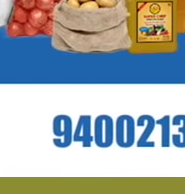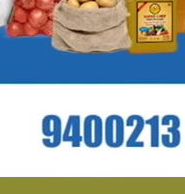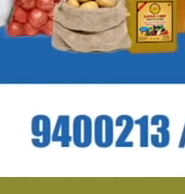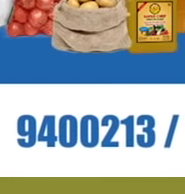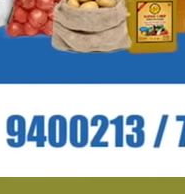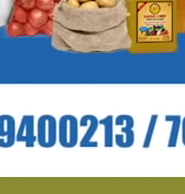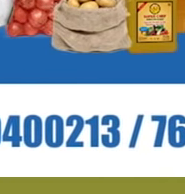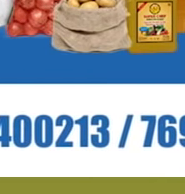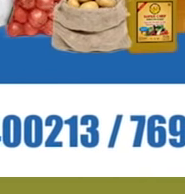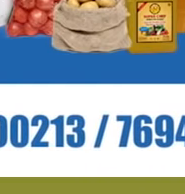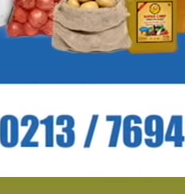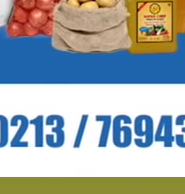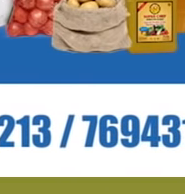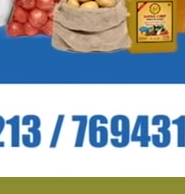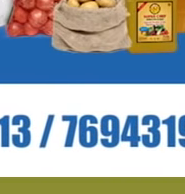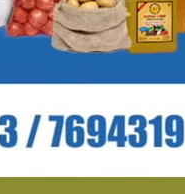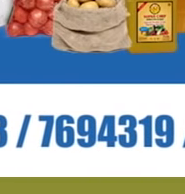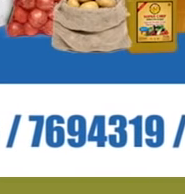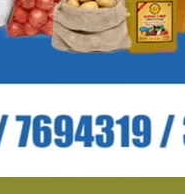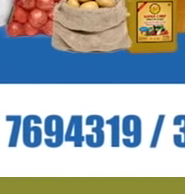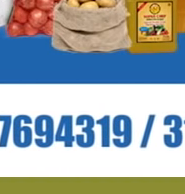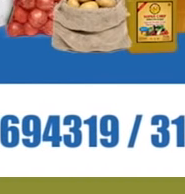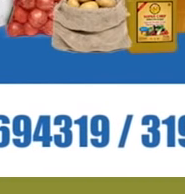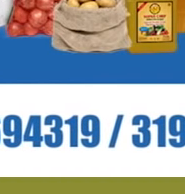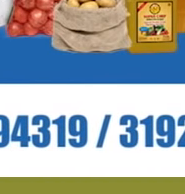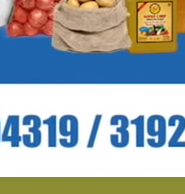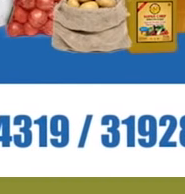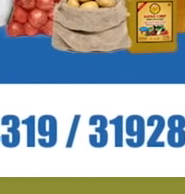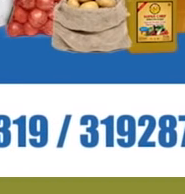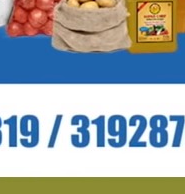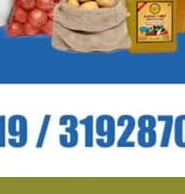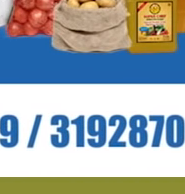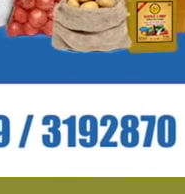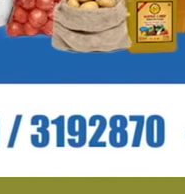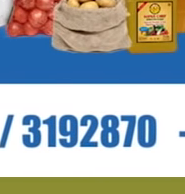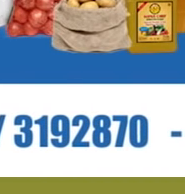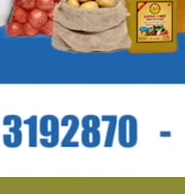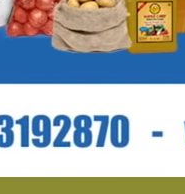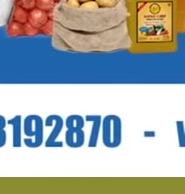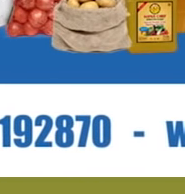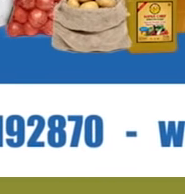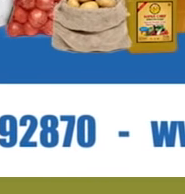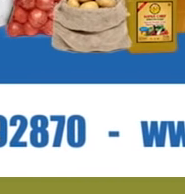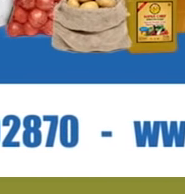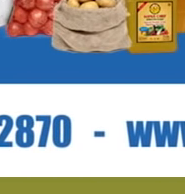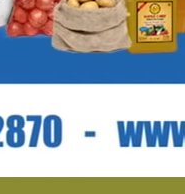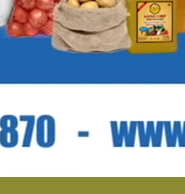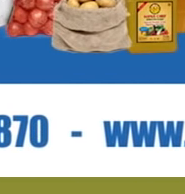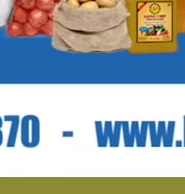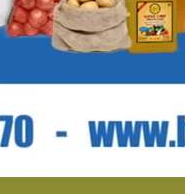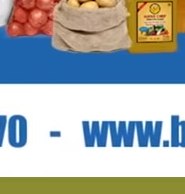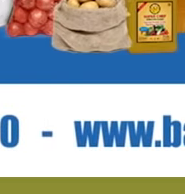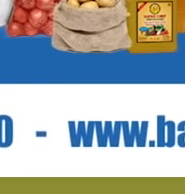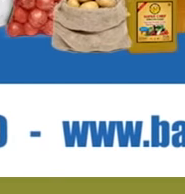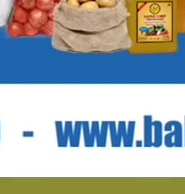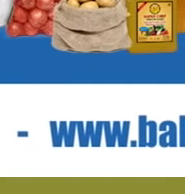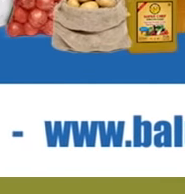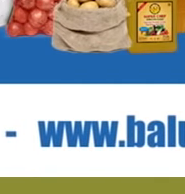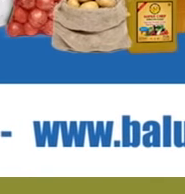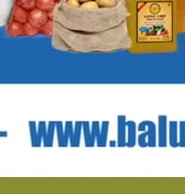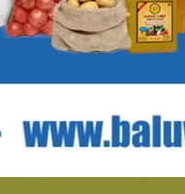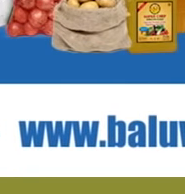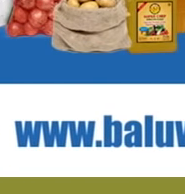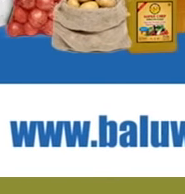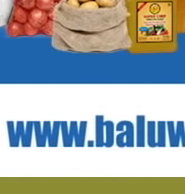lebal parce que doma dé fay on time lolou ma tax mënu mala lebal da ya so dom bi fa la nek sama dom